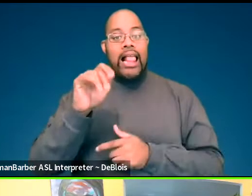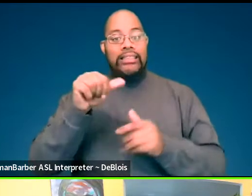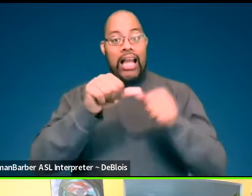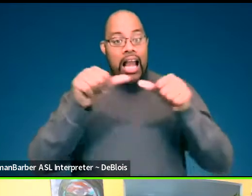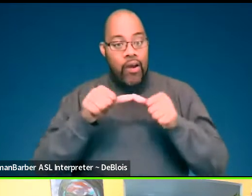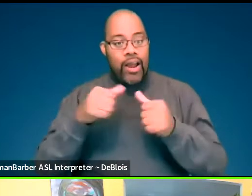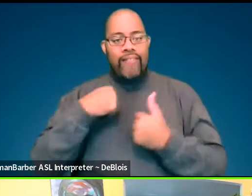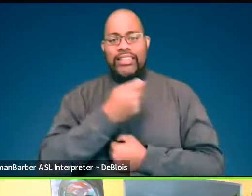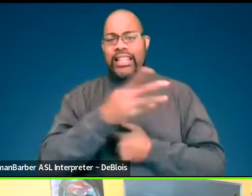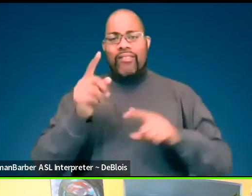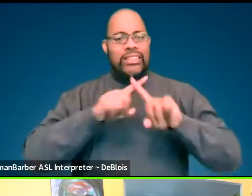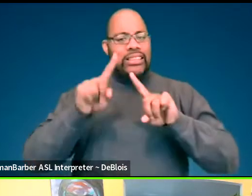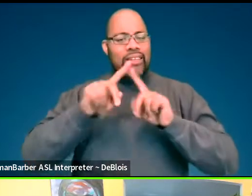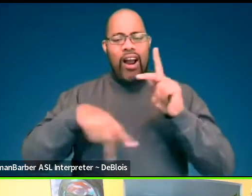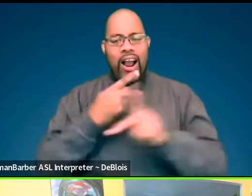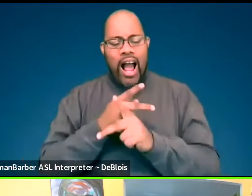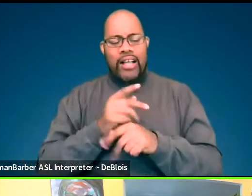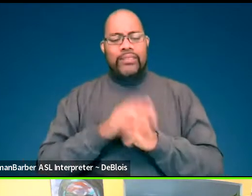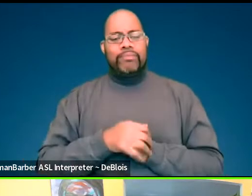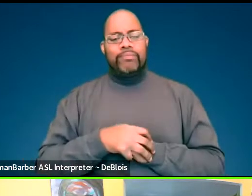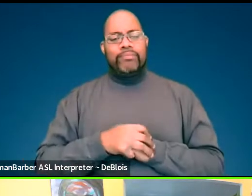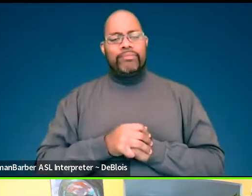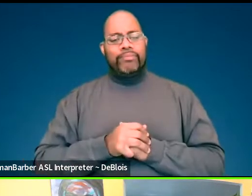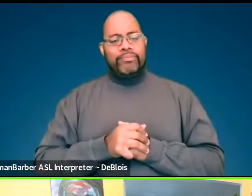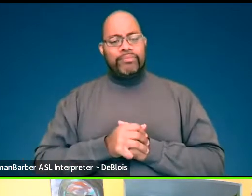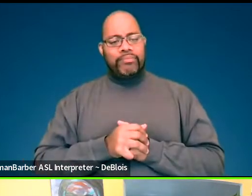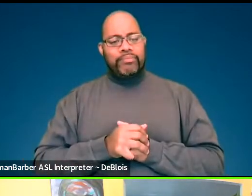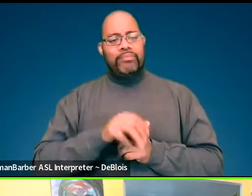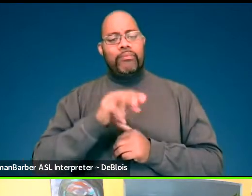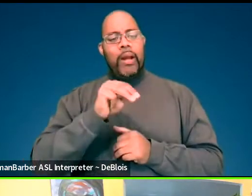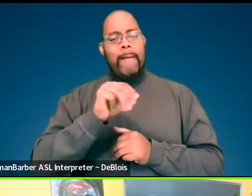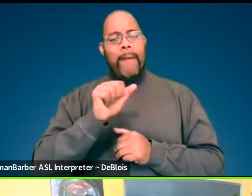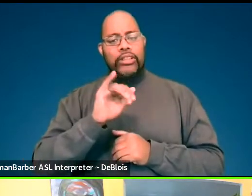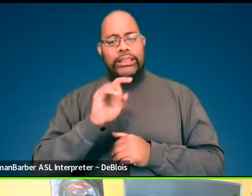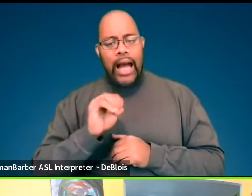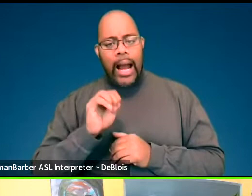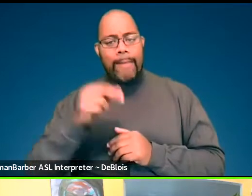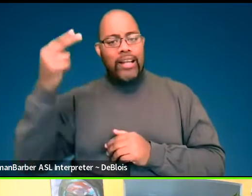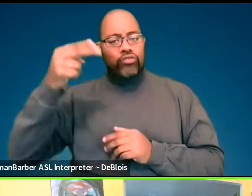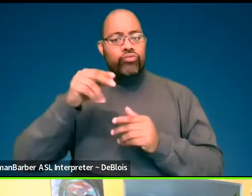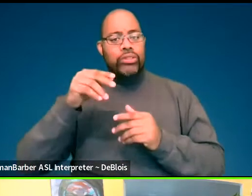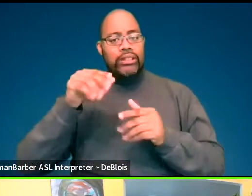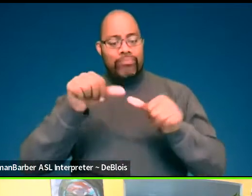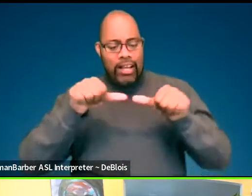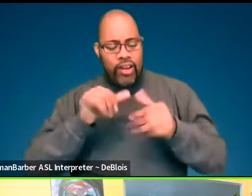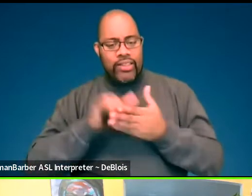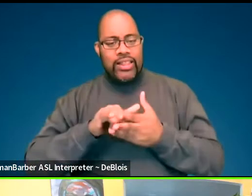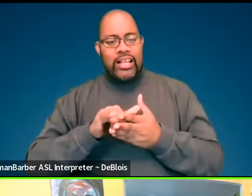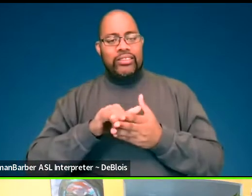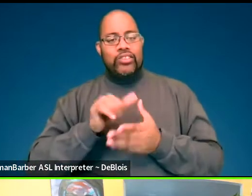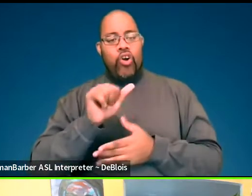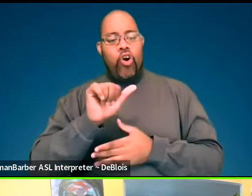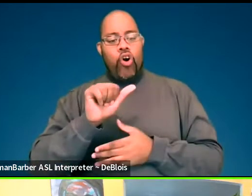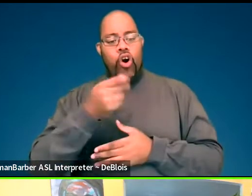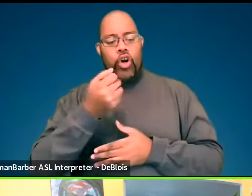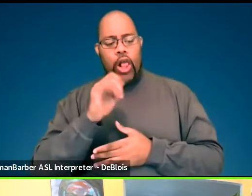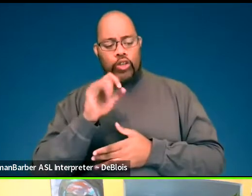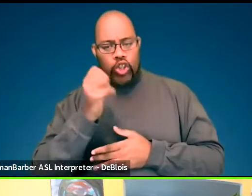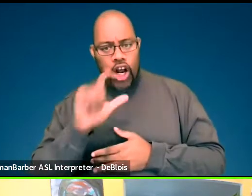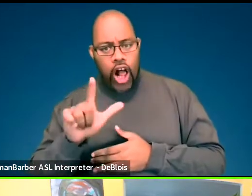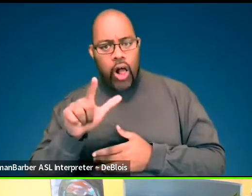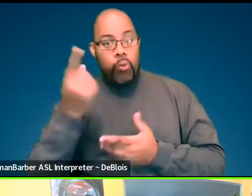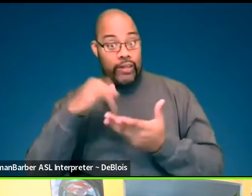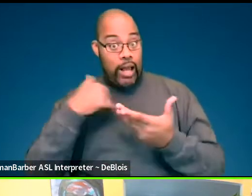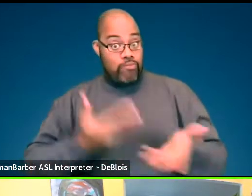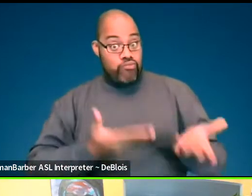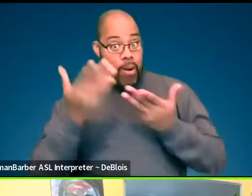are several different kinds of maritime heritage sites. Those are like archaeological ones that I'm bringing up. But then